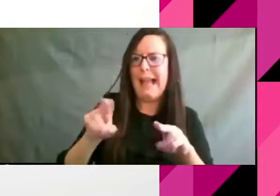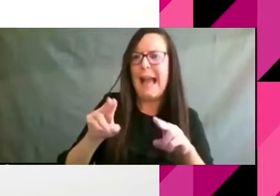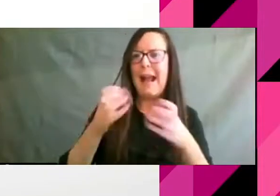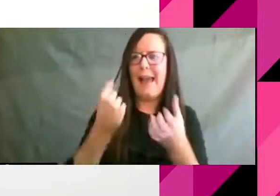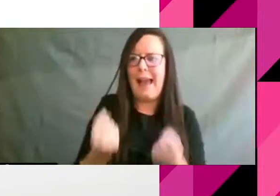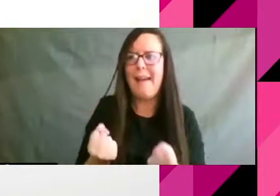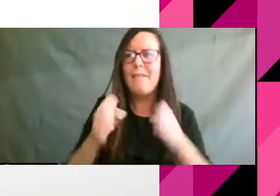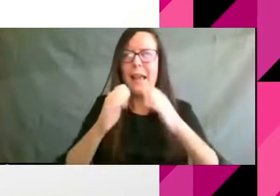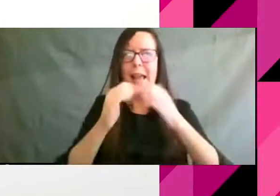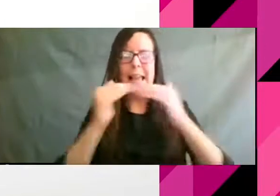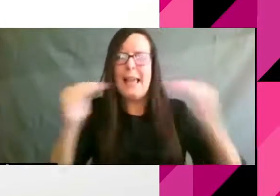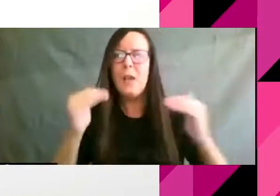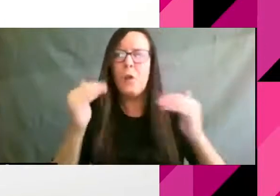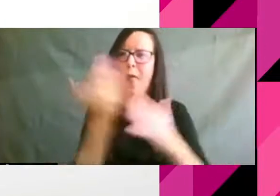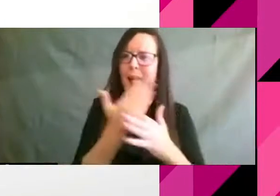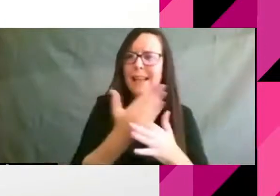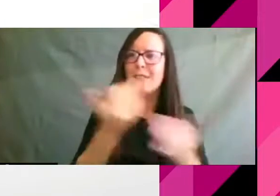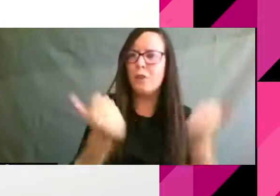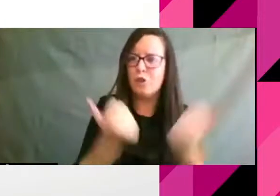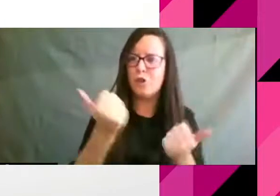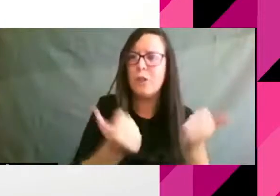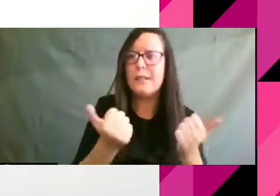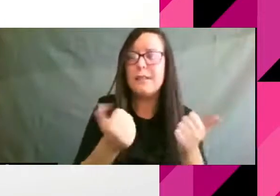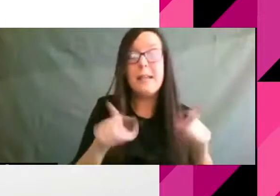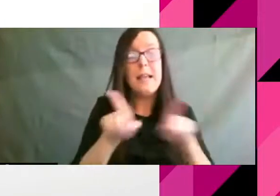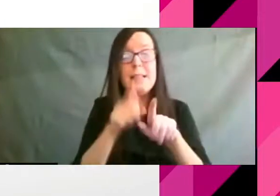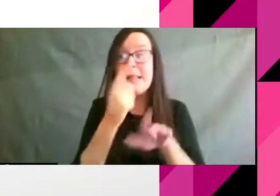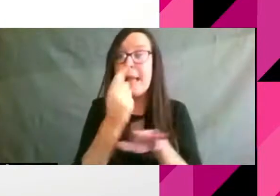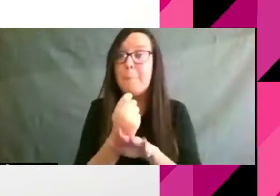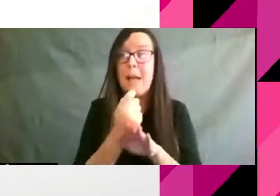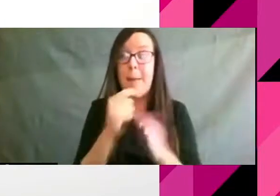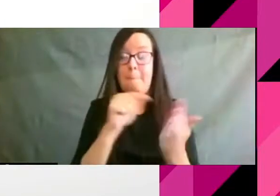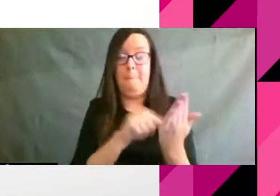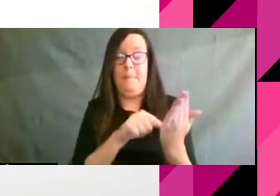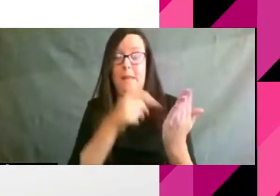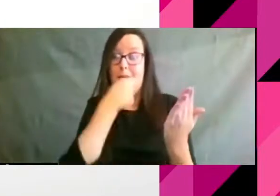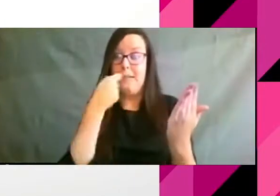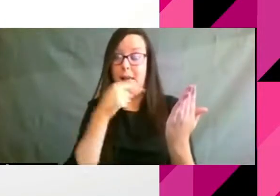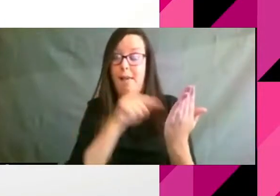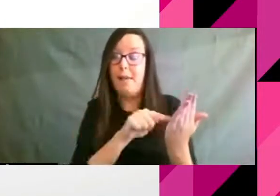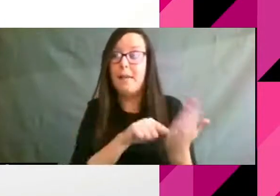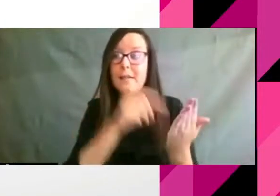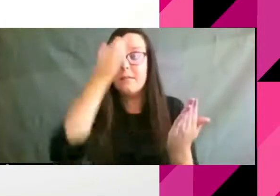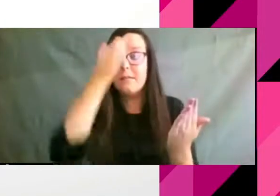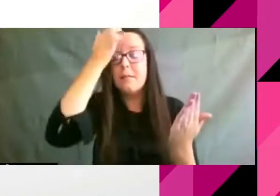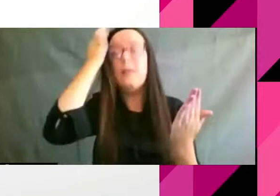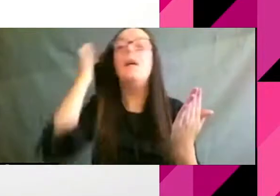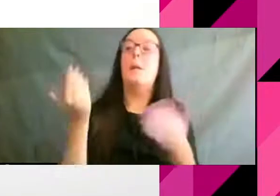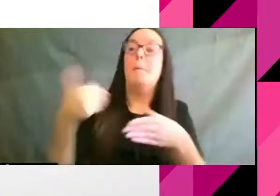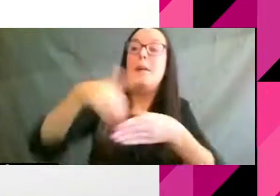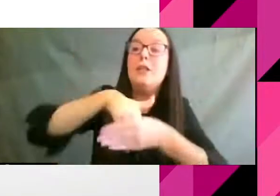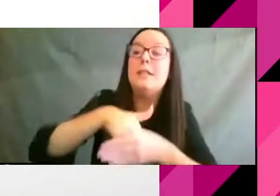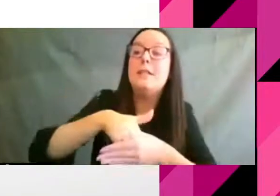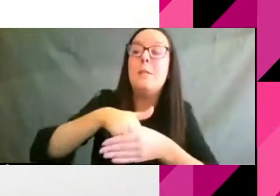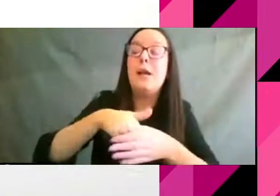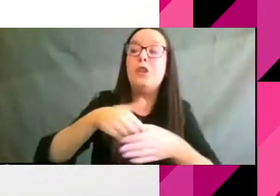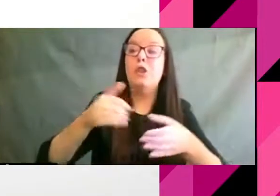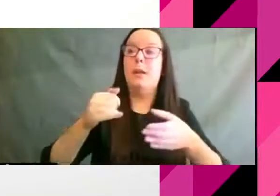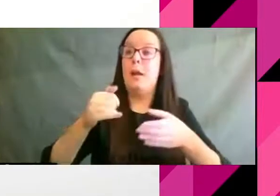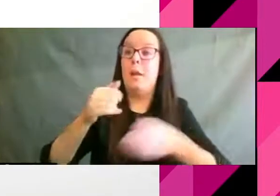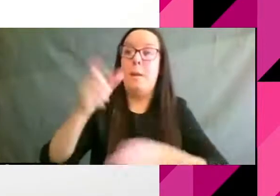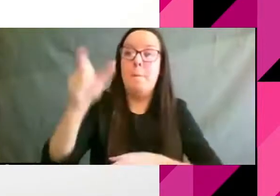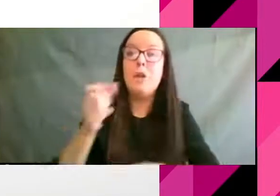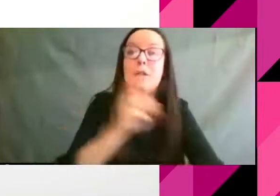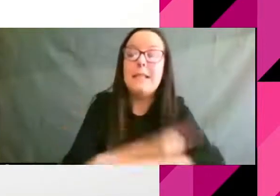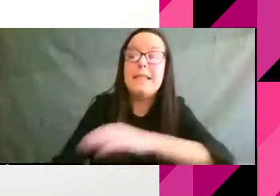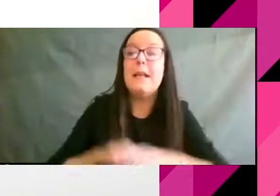justice. That also states that the participation of persons with disabilities in all stages and in